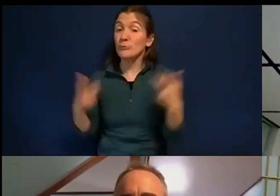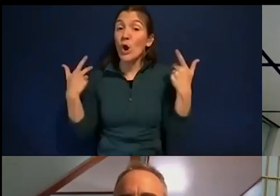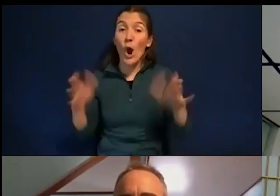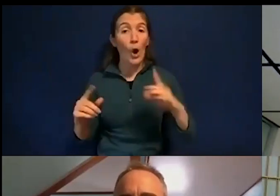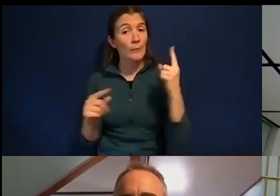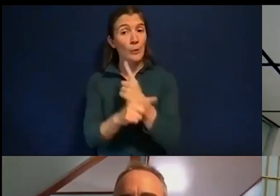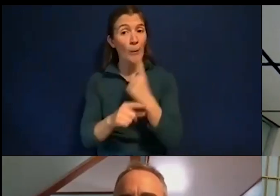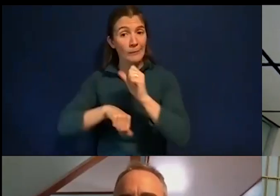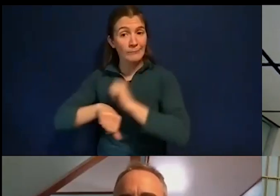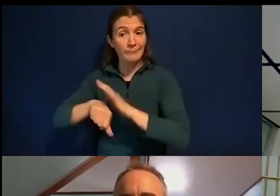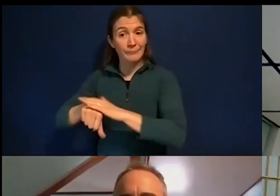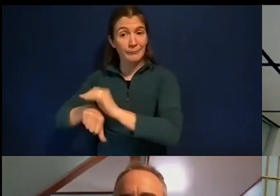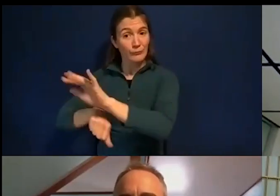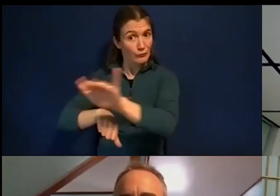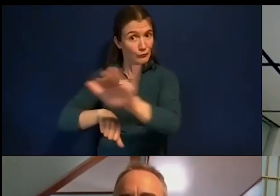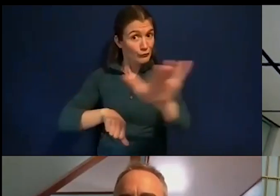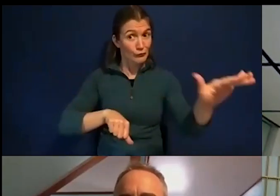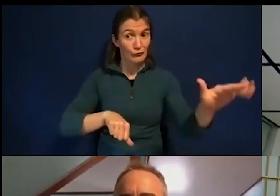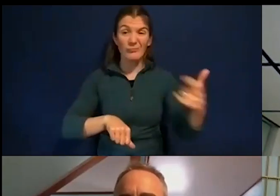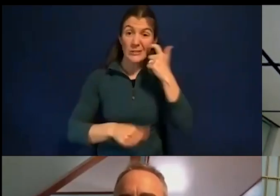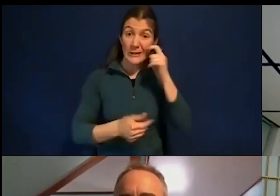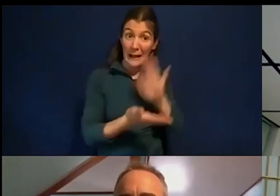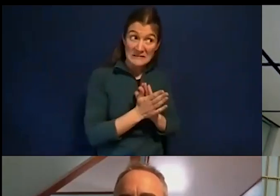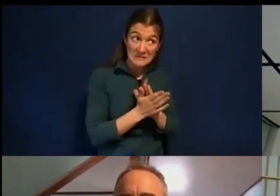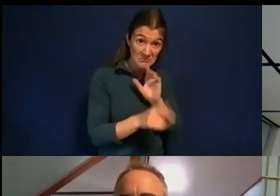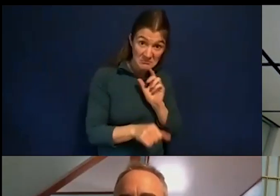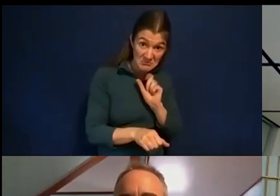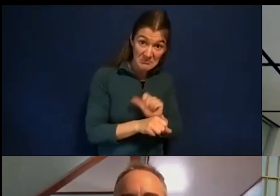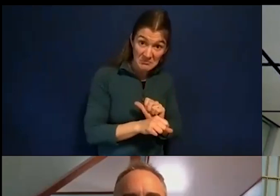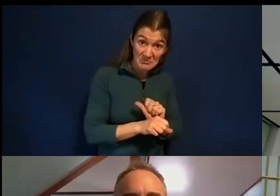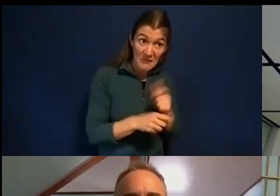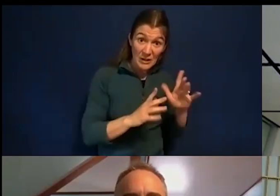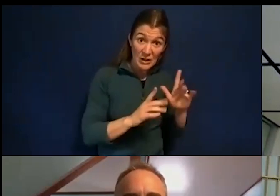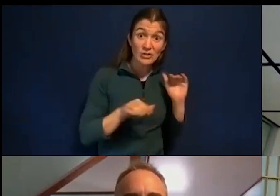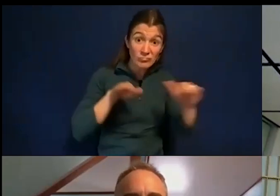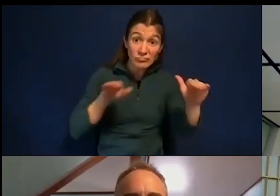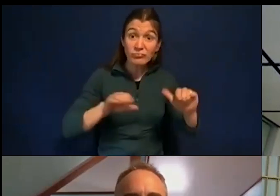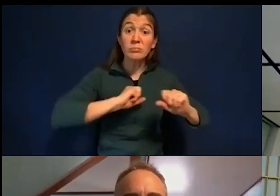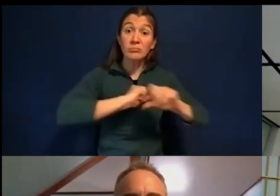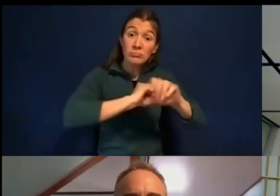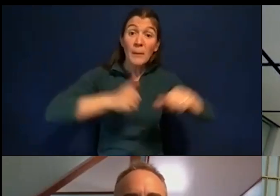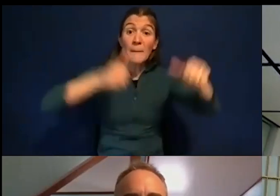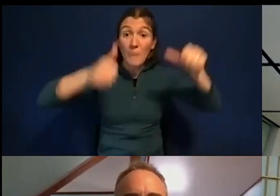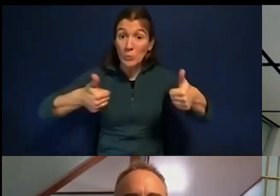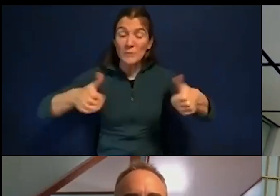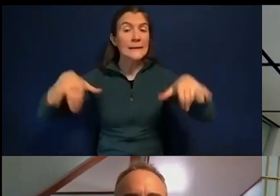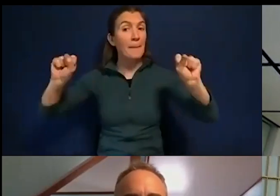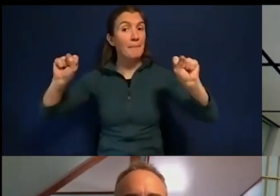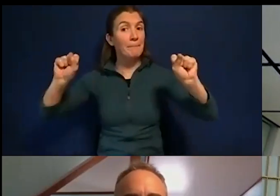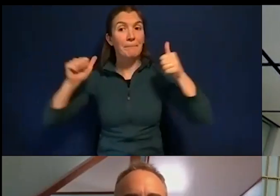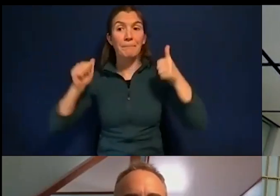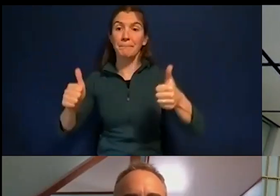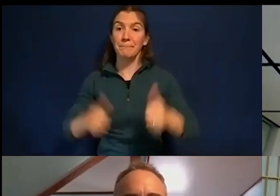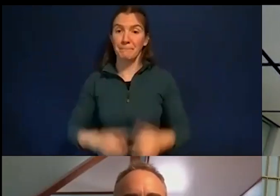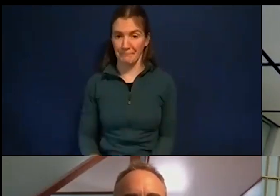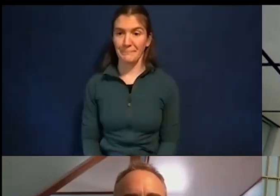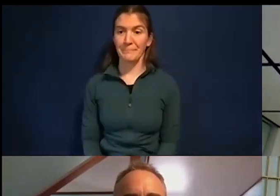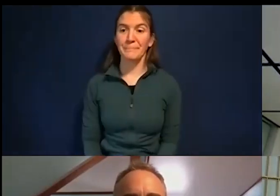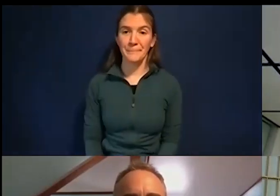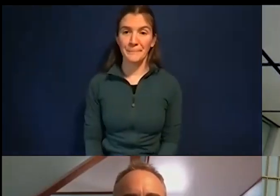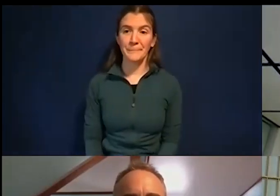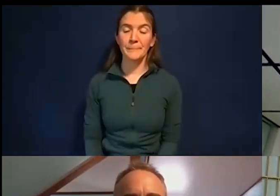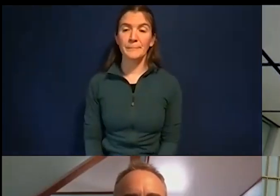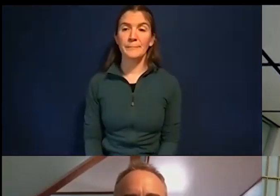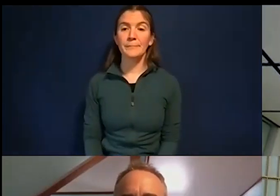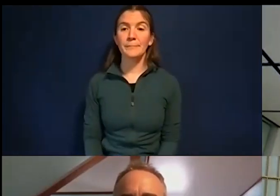warned because I asked Peter at 5 o'clock and he answered in the affirmative, as they say.